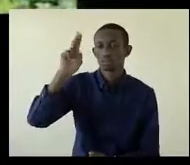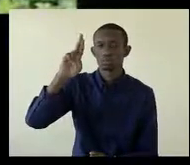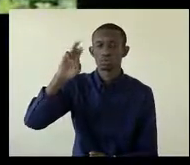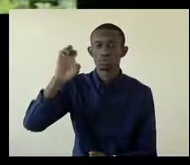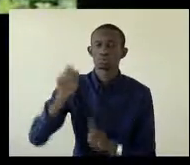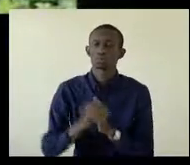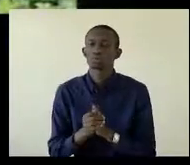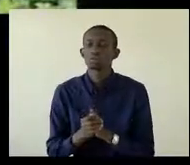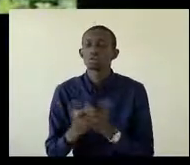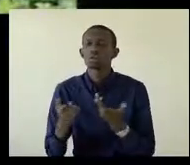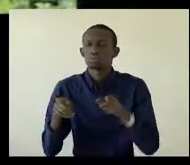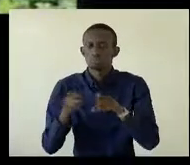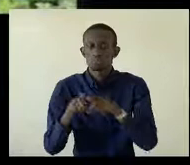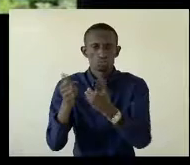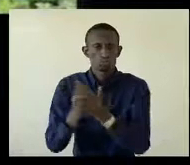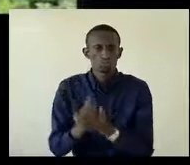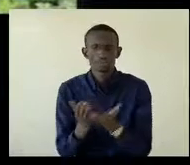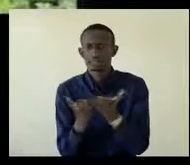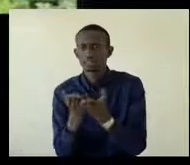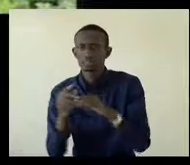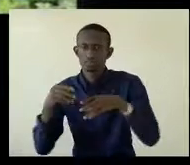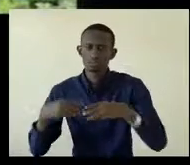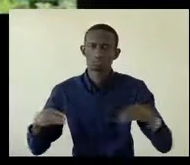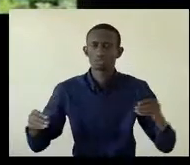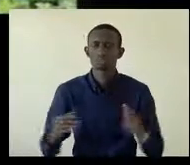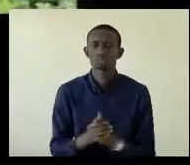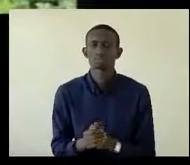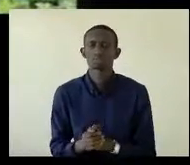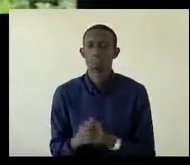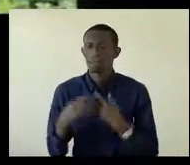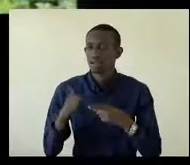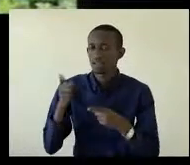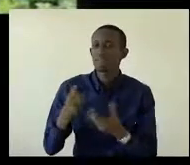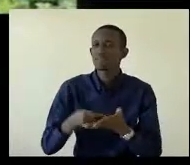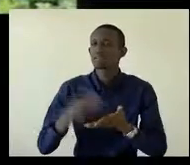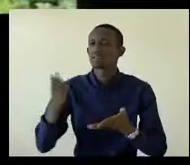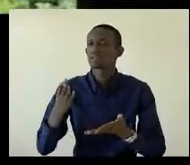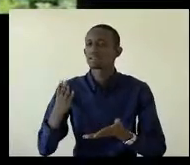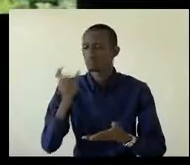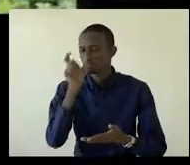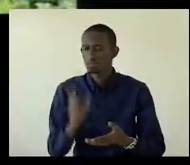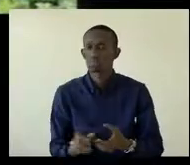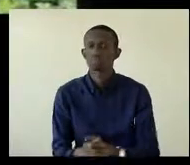services that are not manufactured but have value to humans, that's what we are looking at.